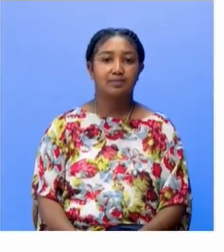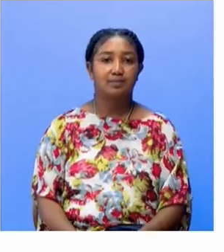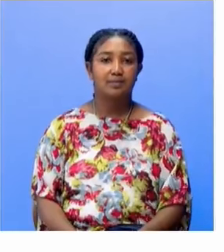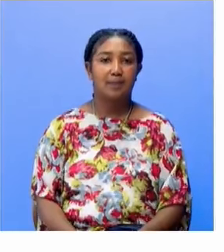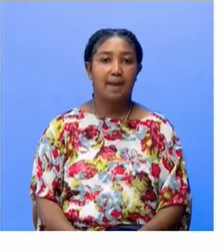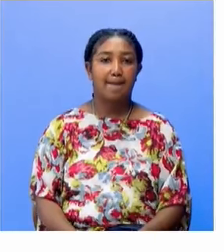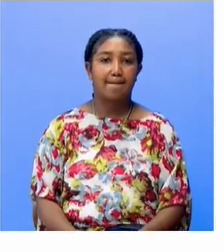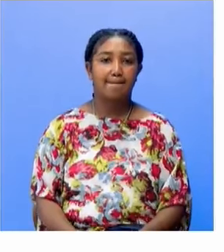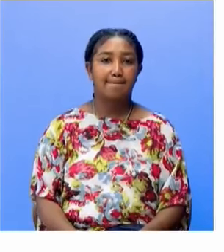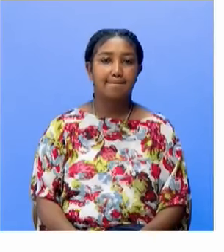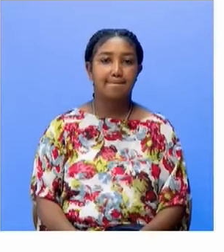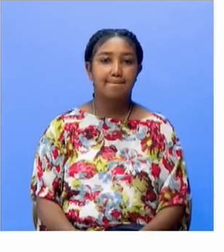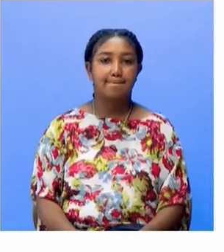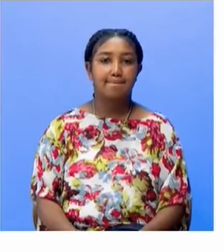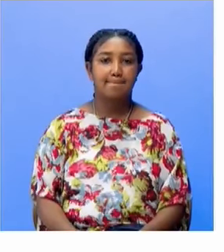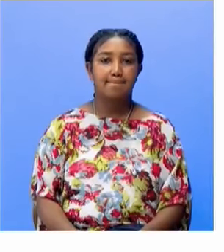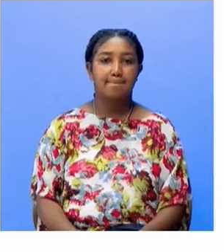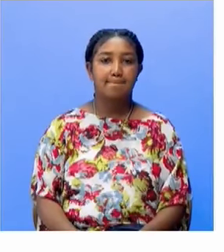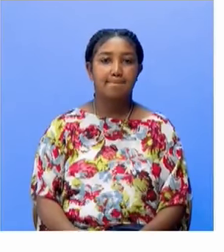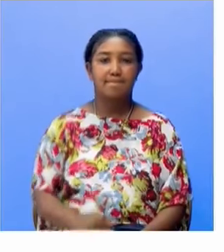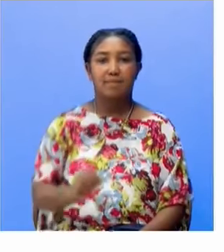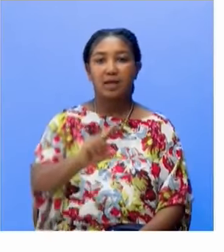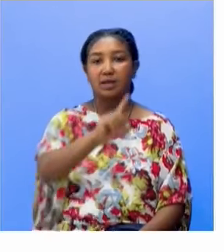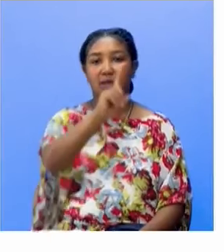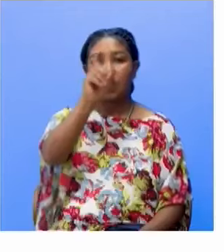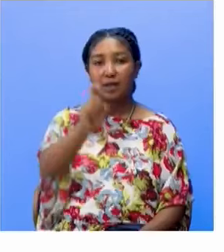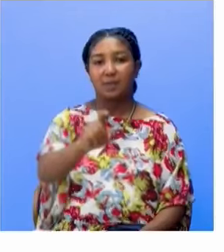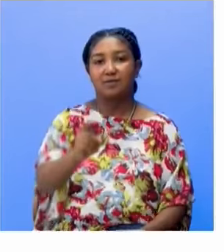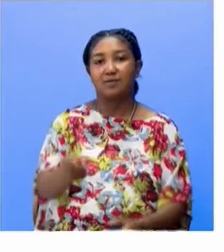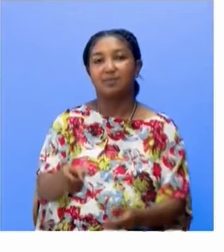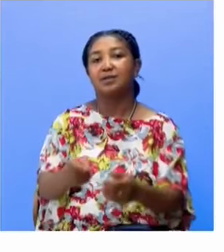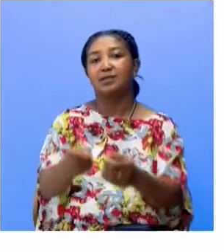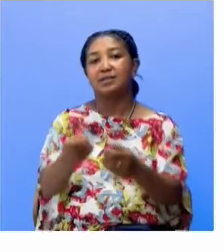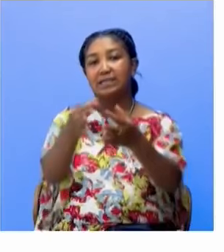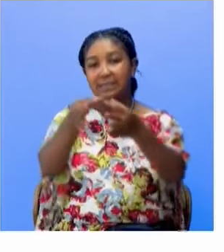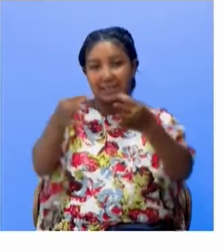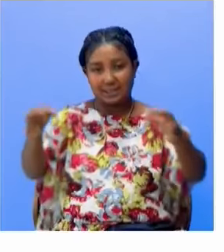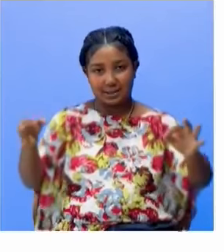About interrogative sentence.